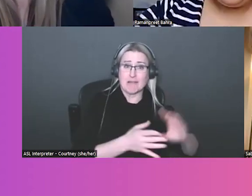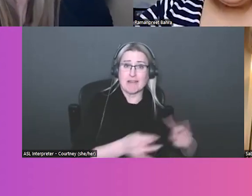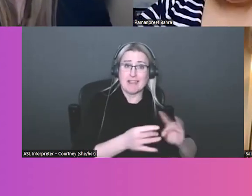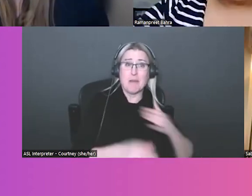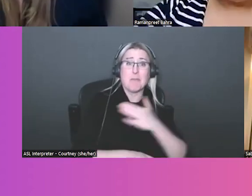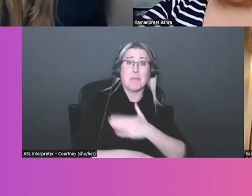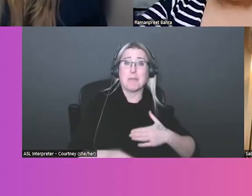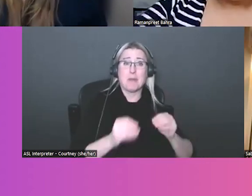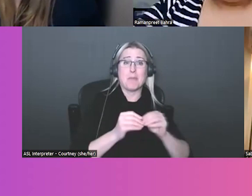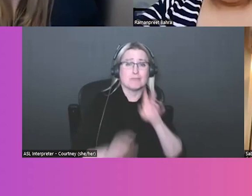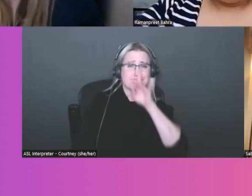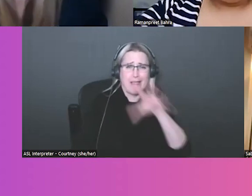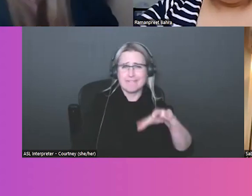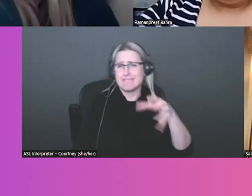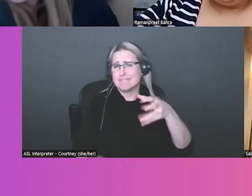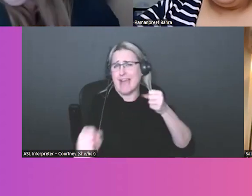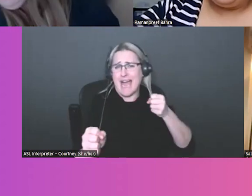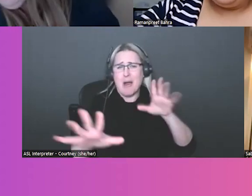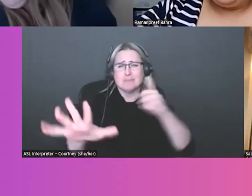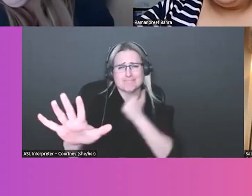to slow down, and I am so sorry.